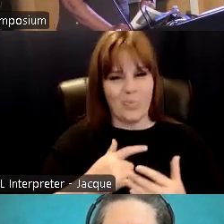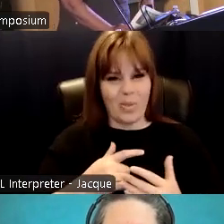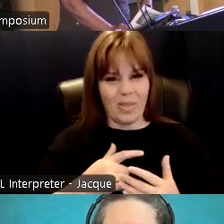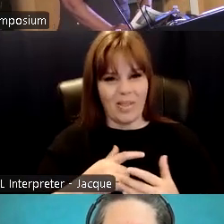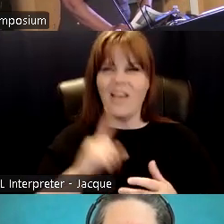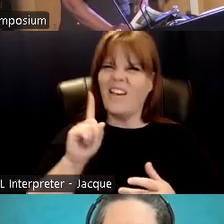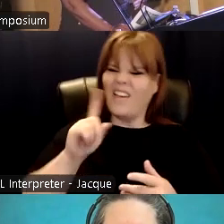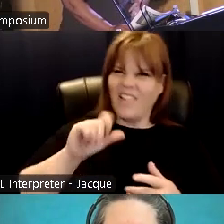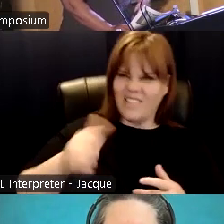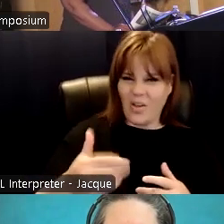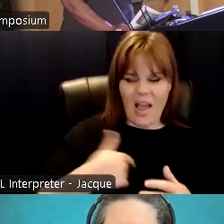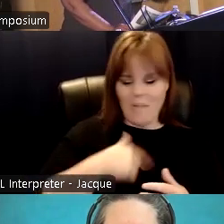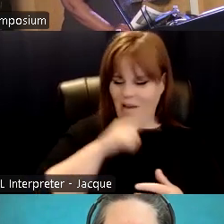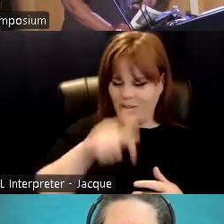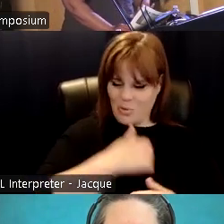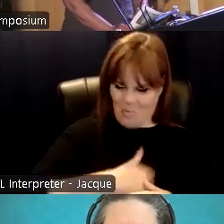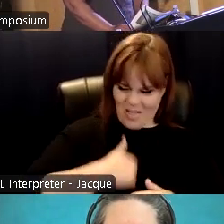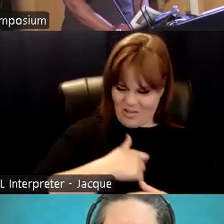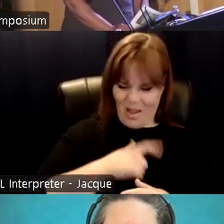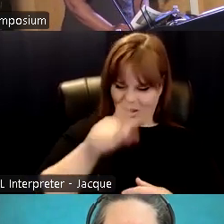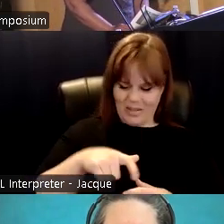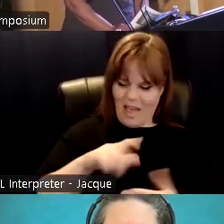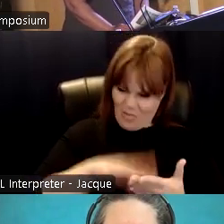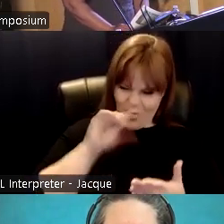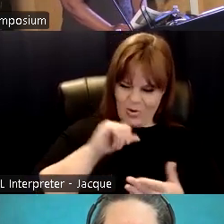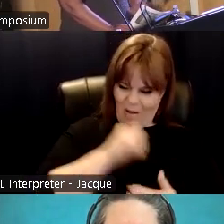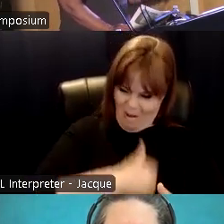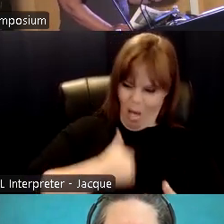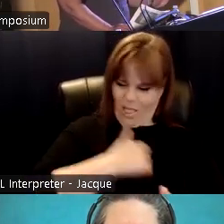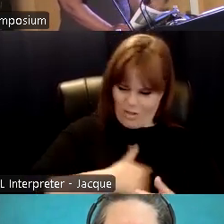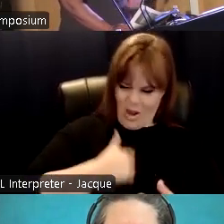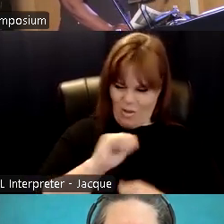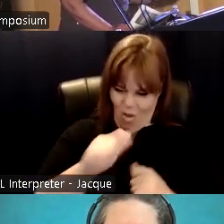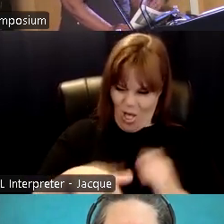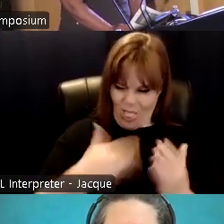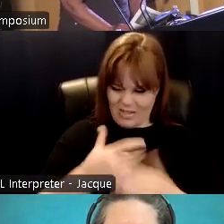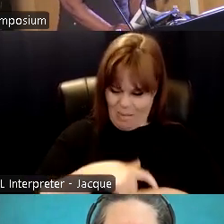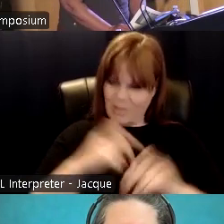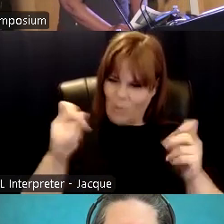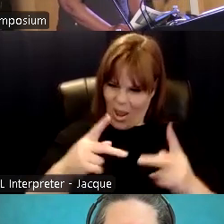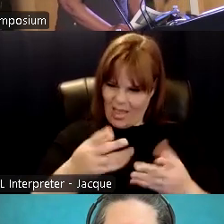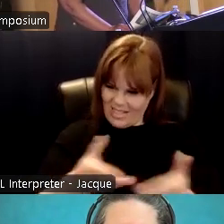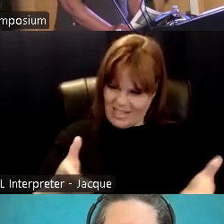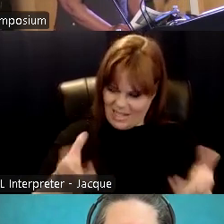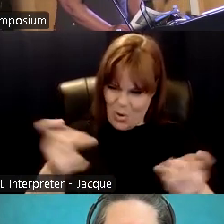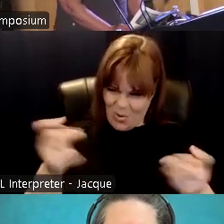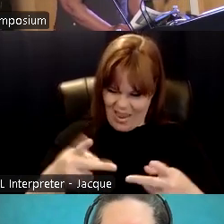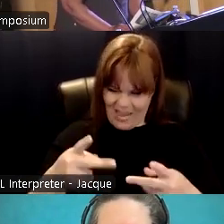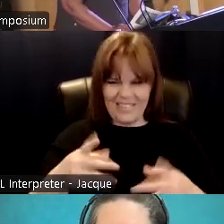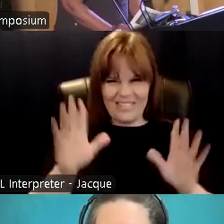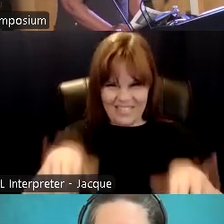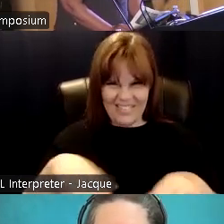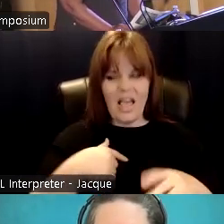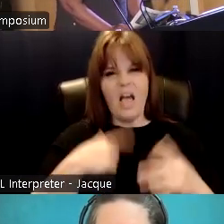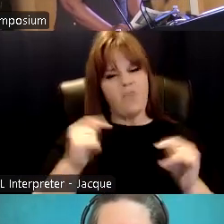That's the other thing, I'm not supposed to apologize. I've learned to not apologize for everything all the time. It's okay, these things are okay. I try to